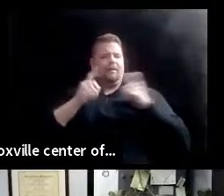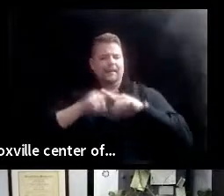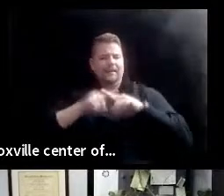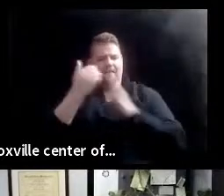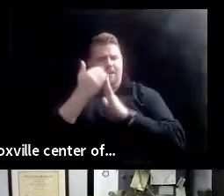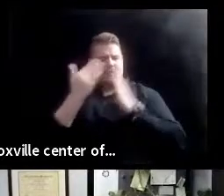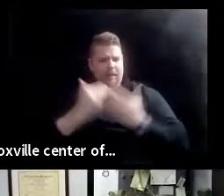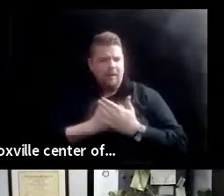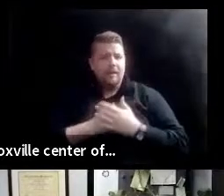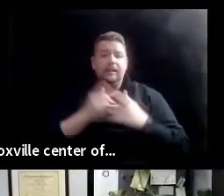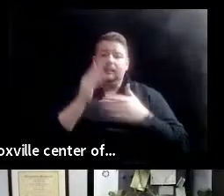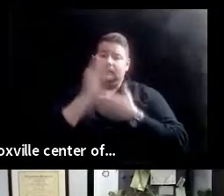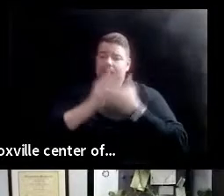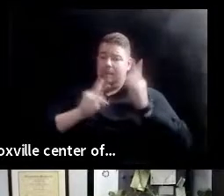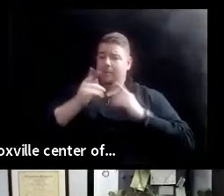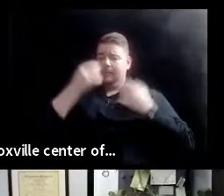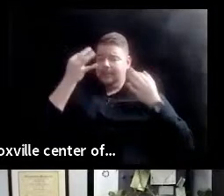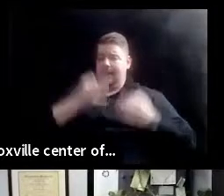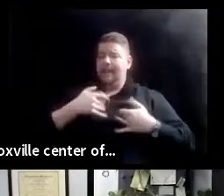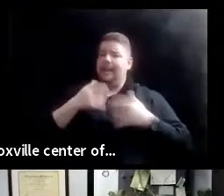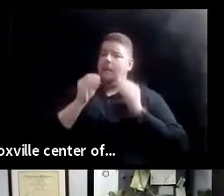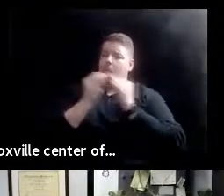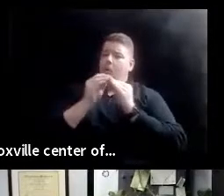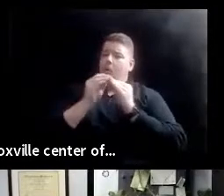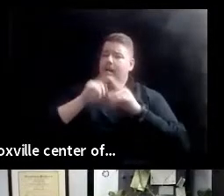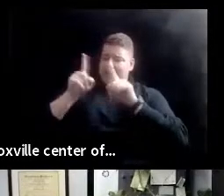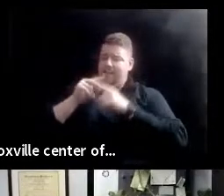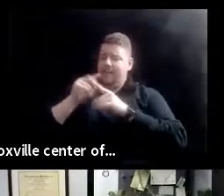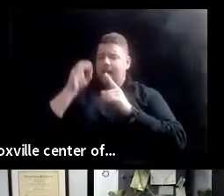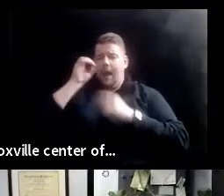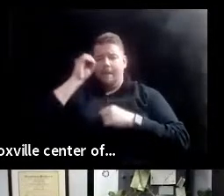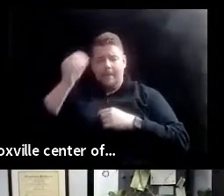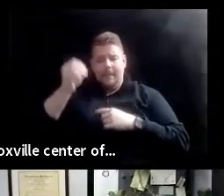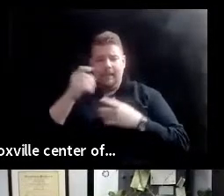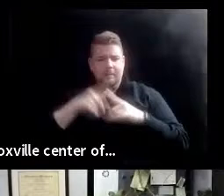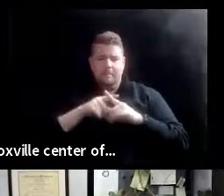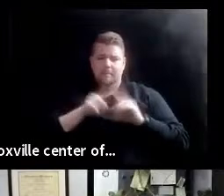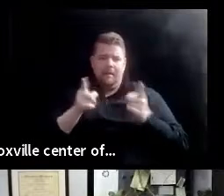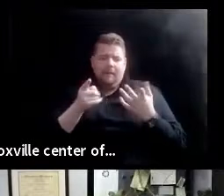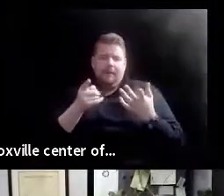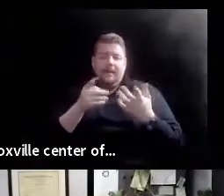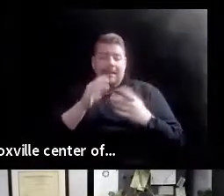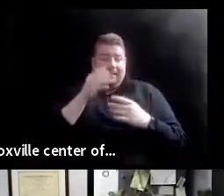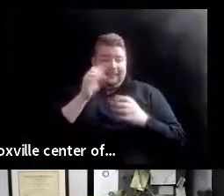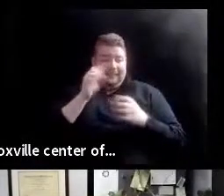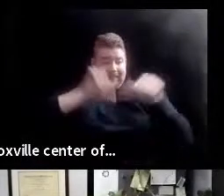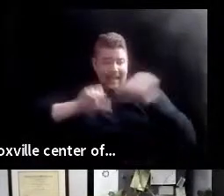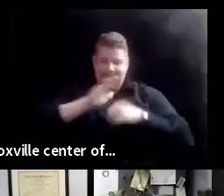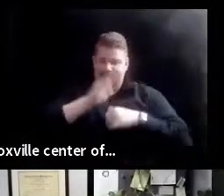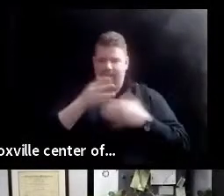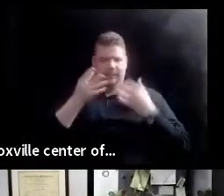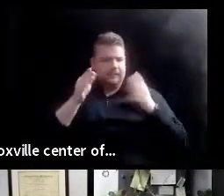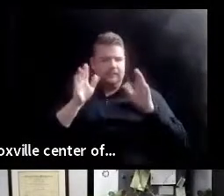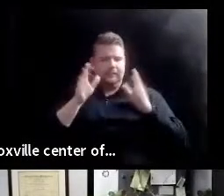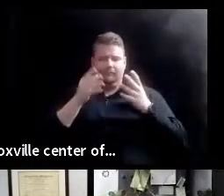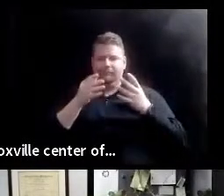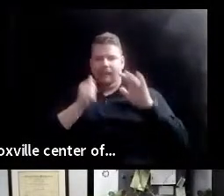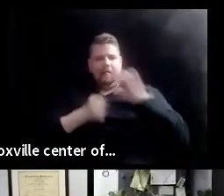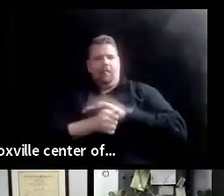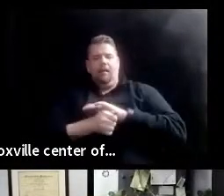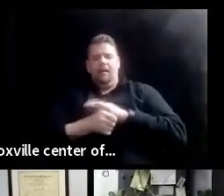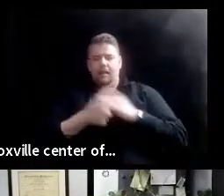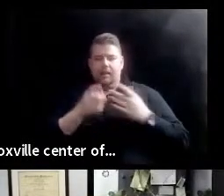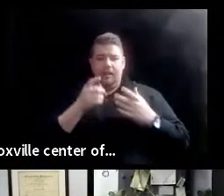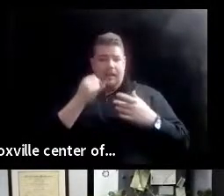to get second opinions regarding their medical treatments. Science is never settled. If that were so, we would still be treating deadly diseases